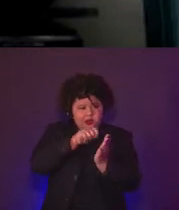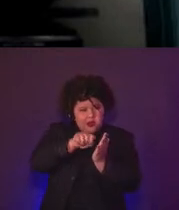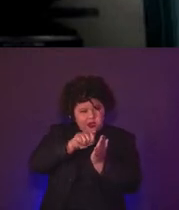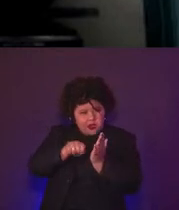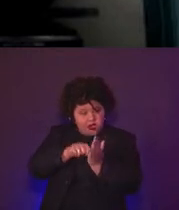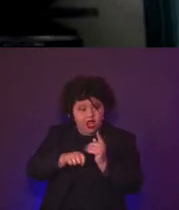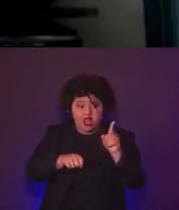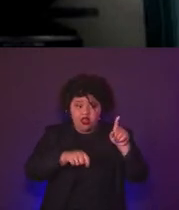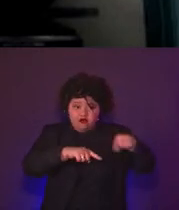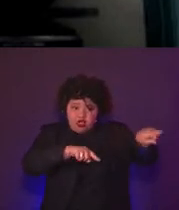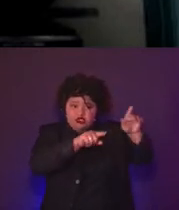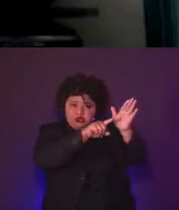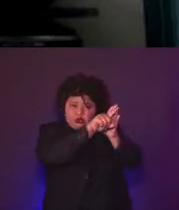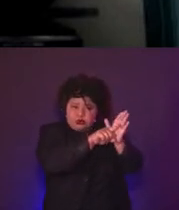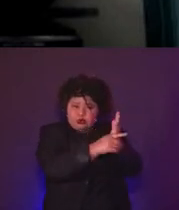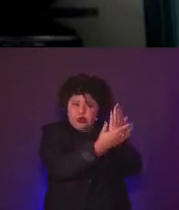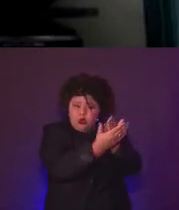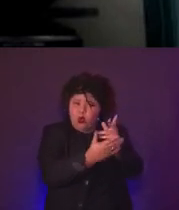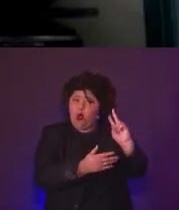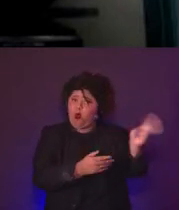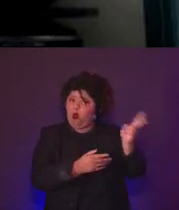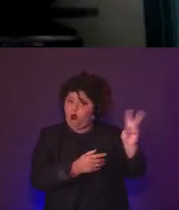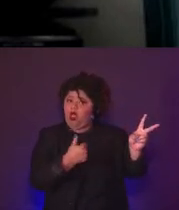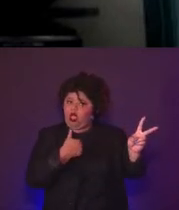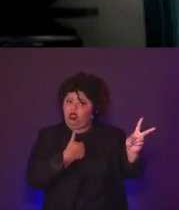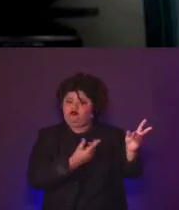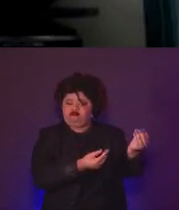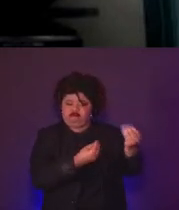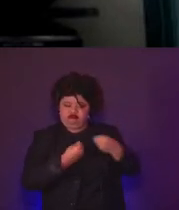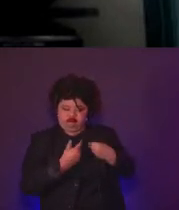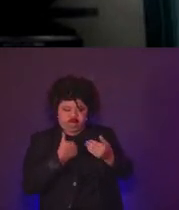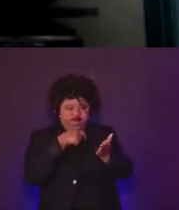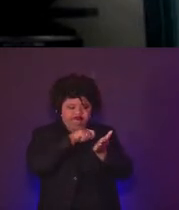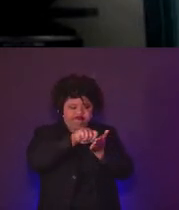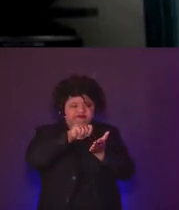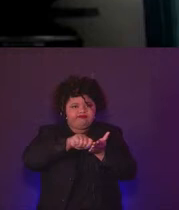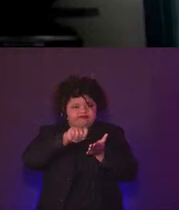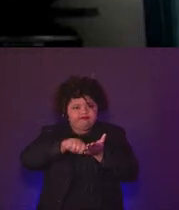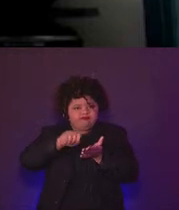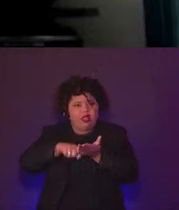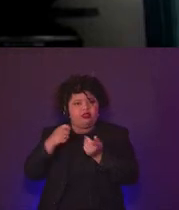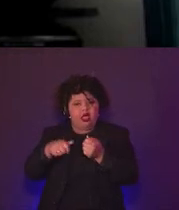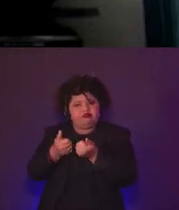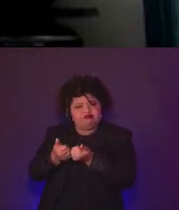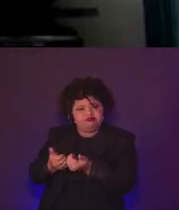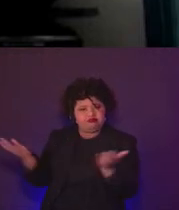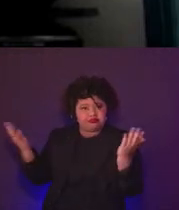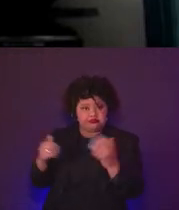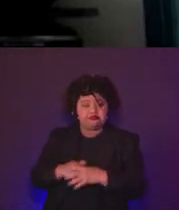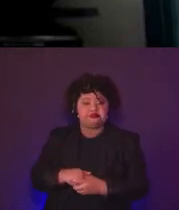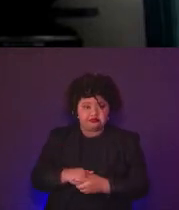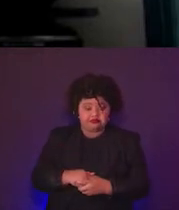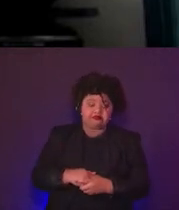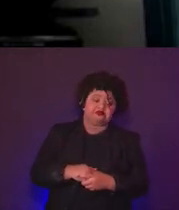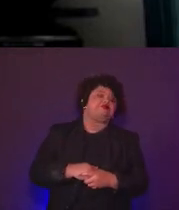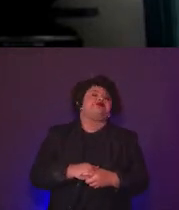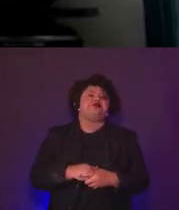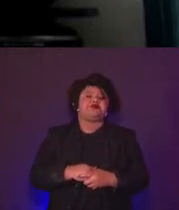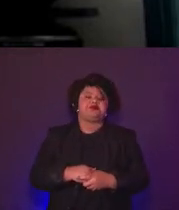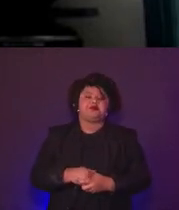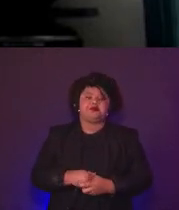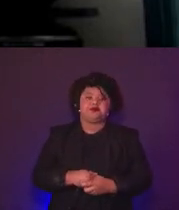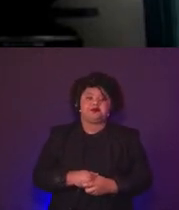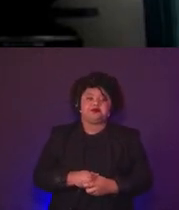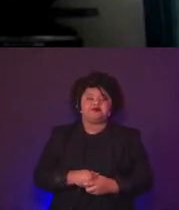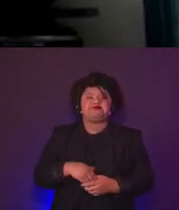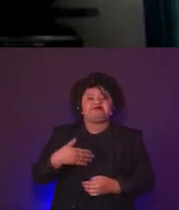through the cases. I'll write the program, and we'll go from there. Of where we had to take the information from